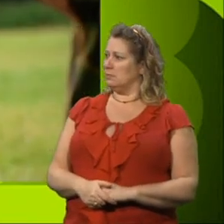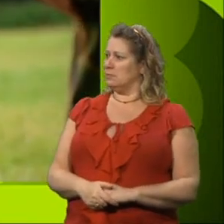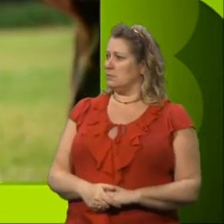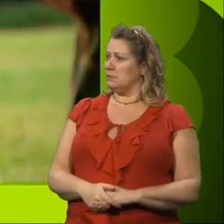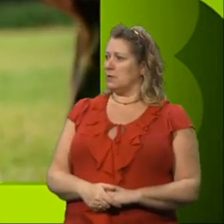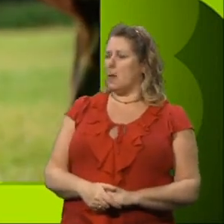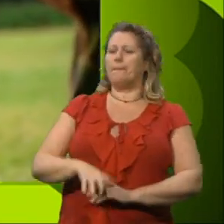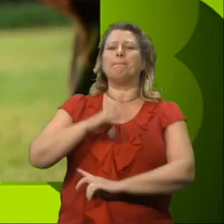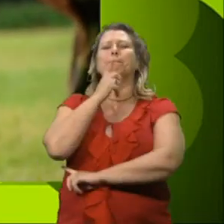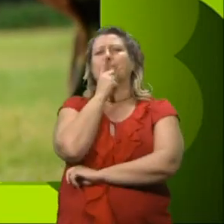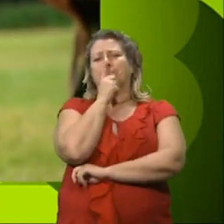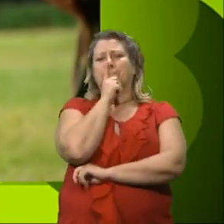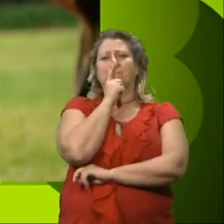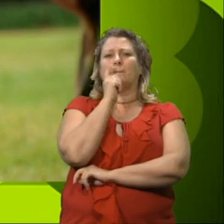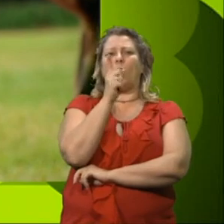Right.